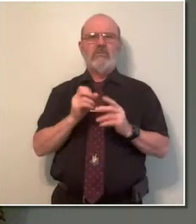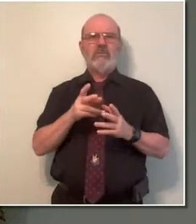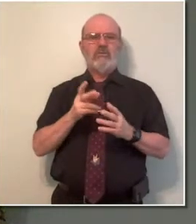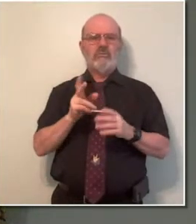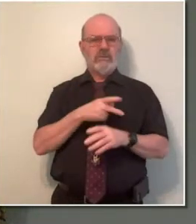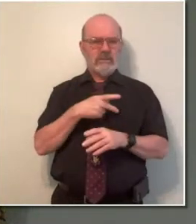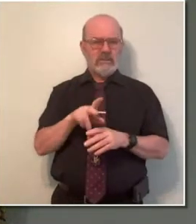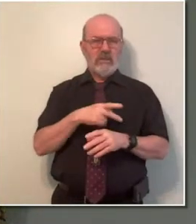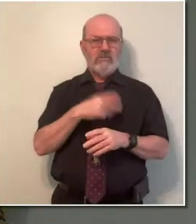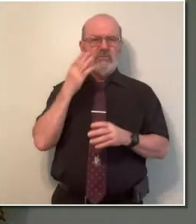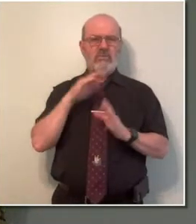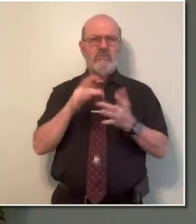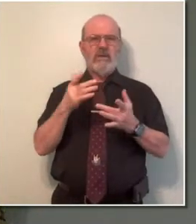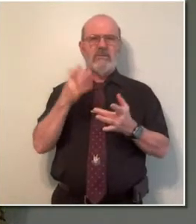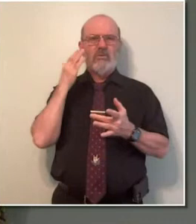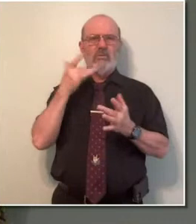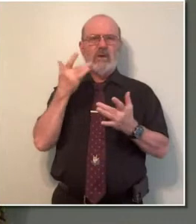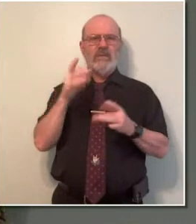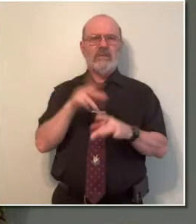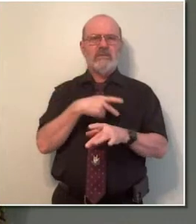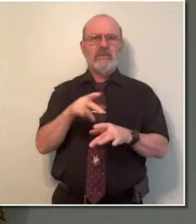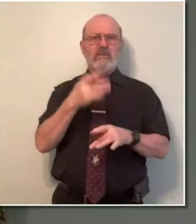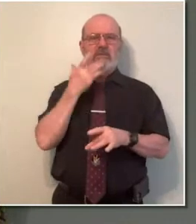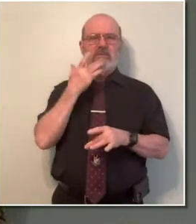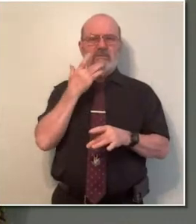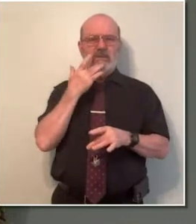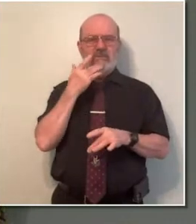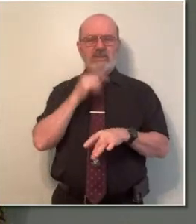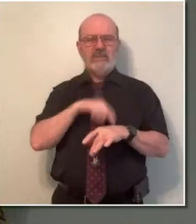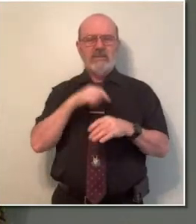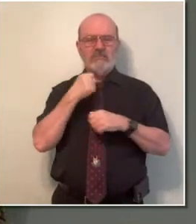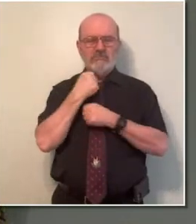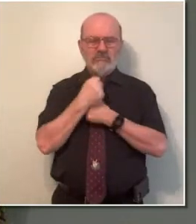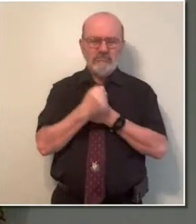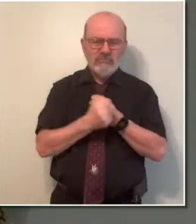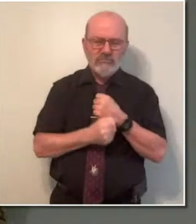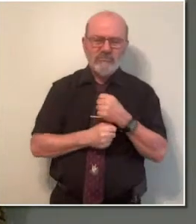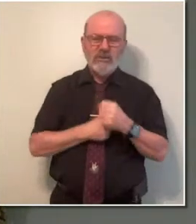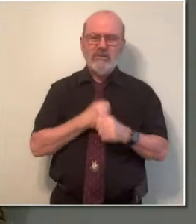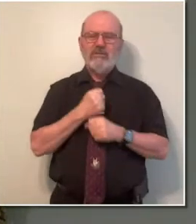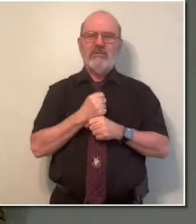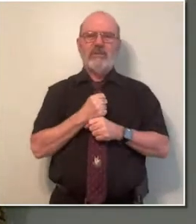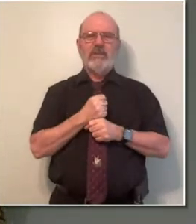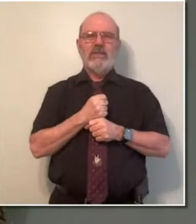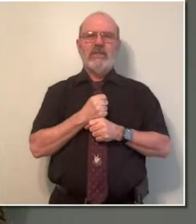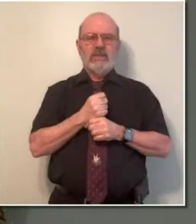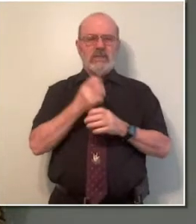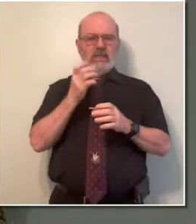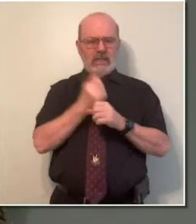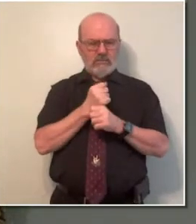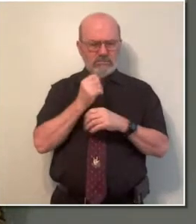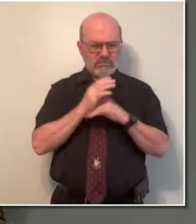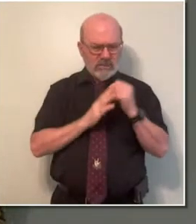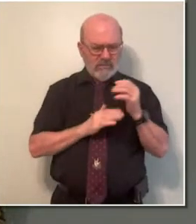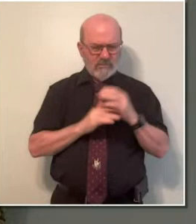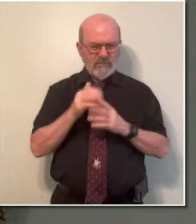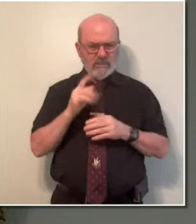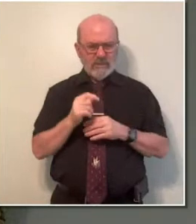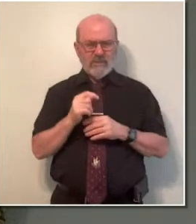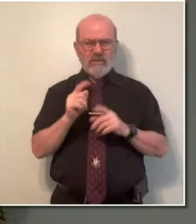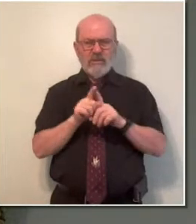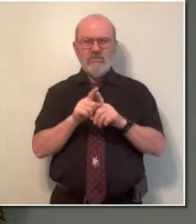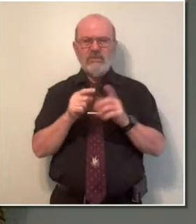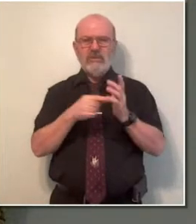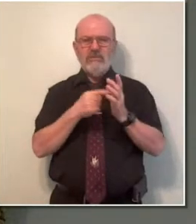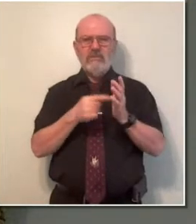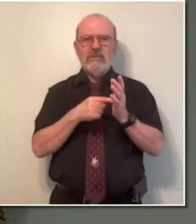you know the Bible, you know why the Psalms are a favorite in times of struggle, and you just receive a great comfort from it. There are also times when it's